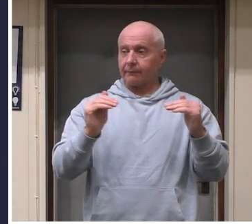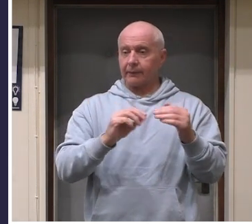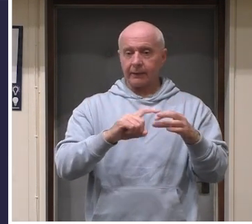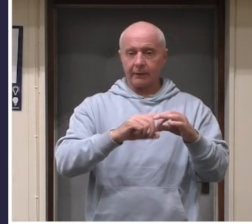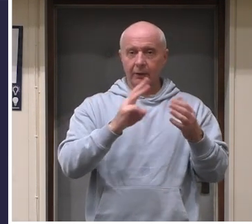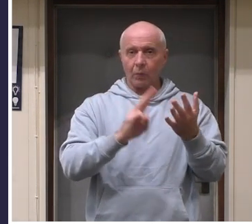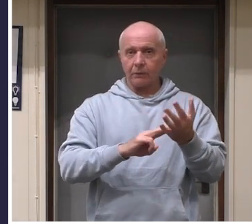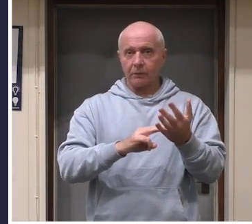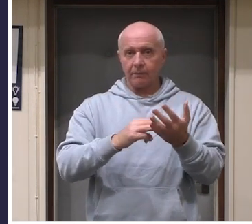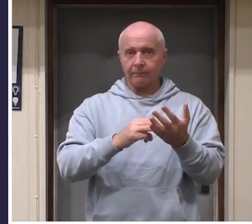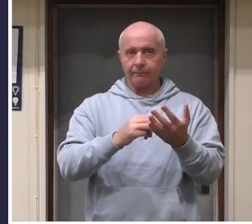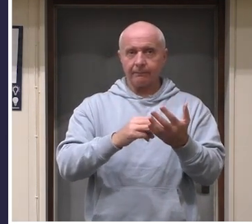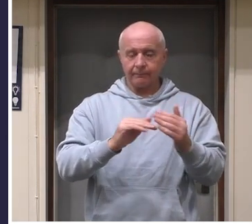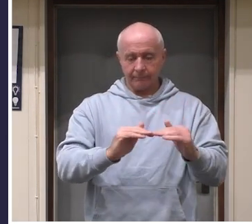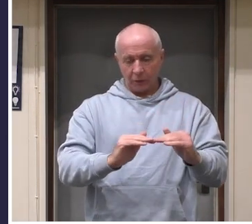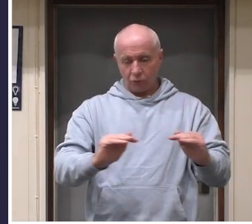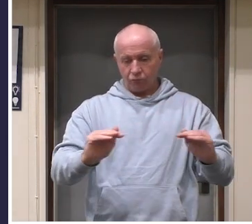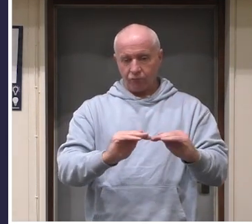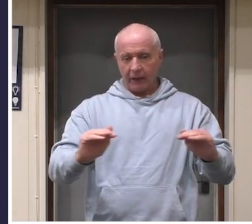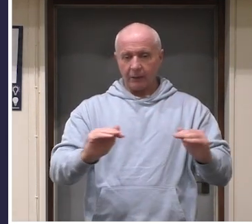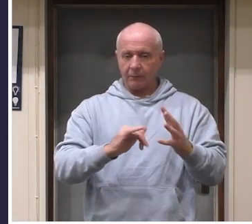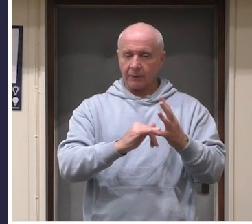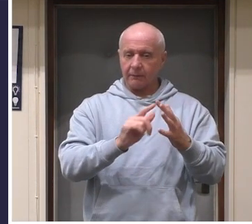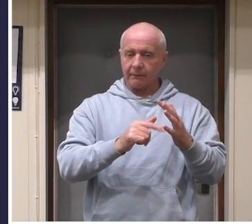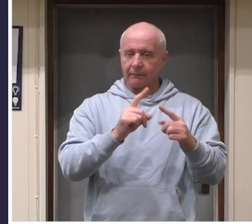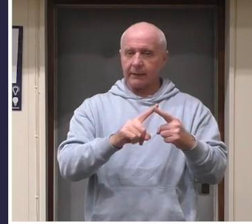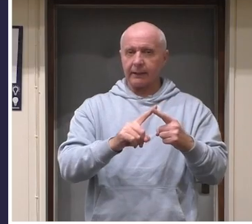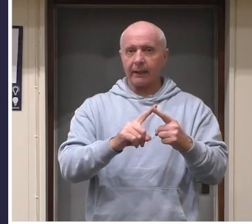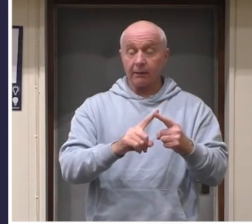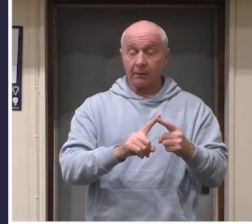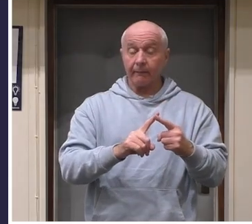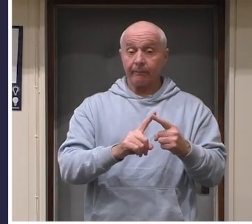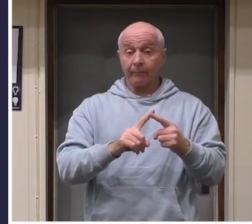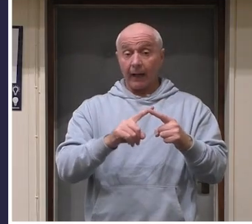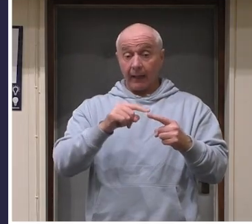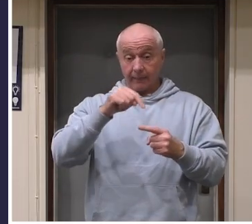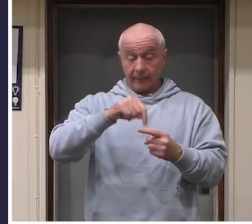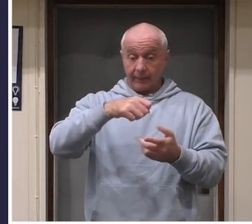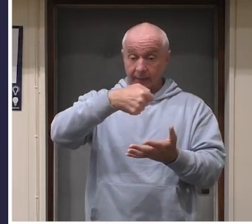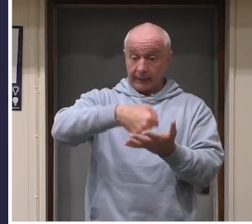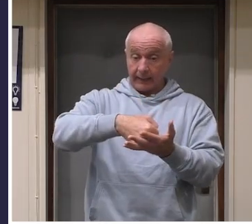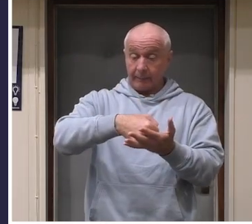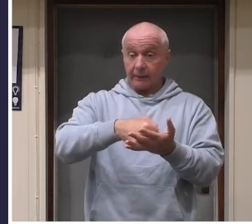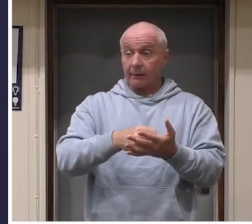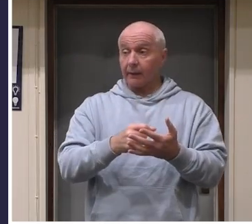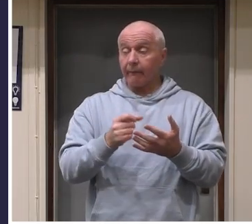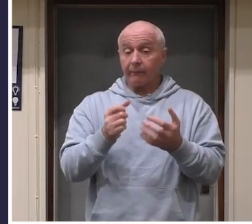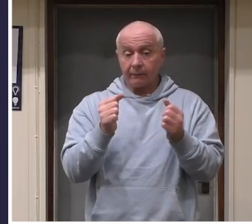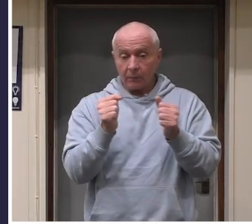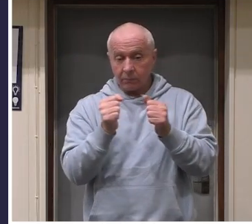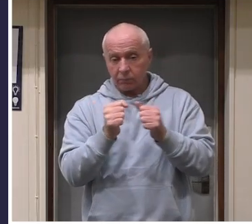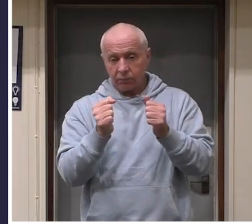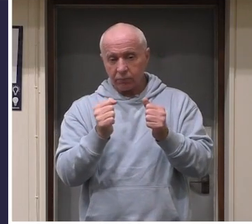quantum ground state. And to put things a bit in perspective, at this quantum limit, if I'm able to cool